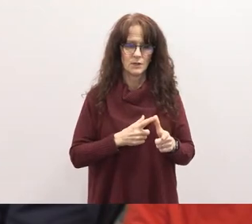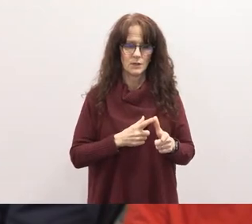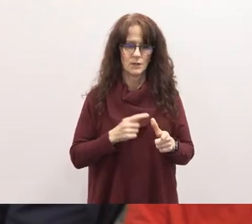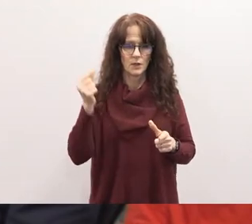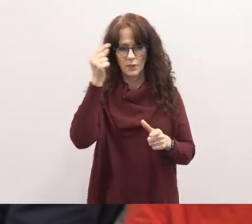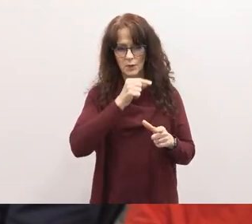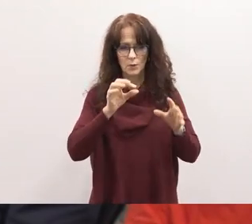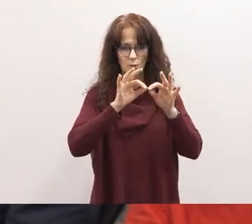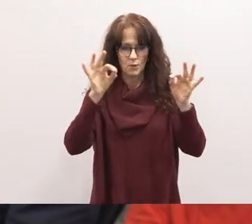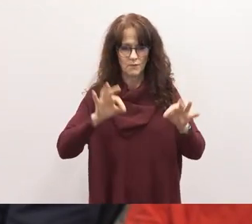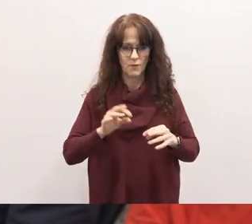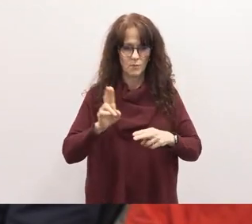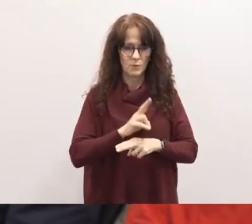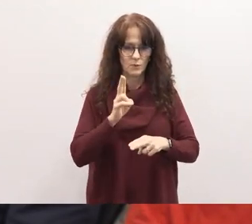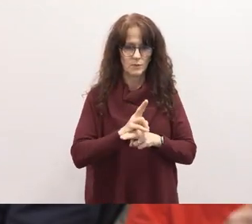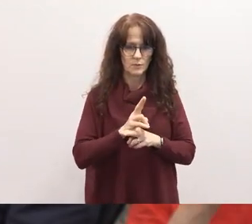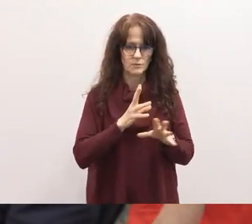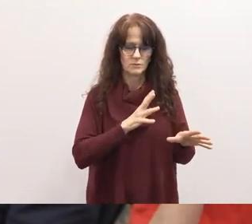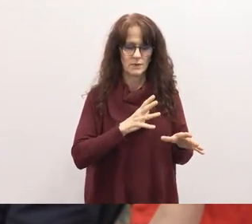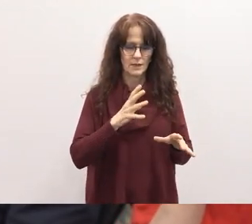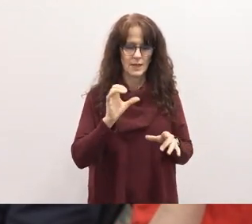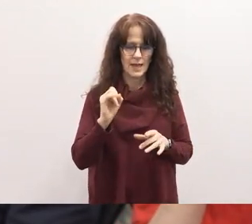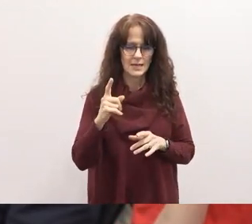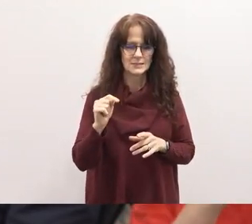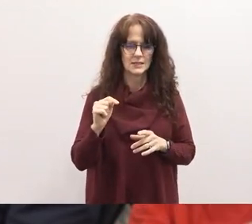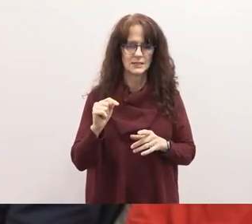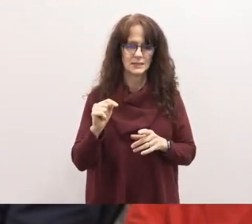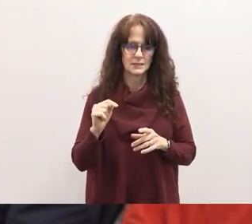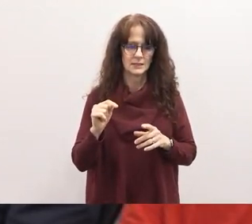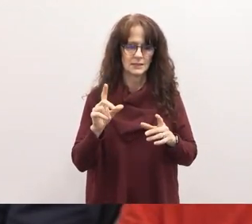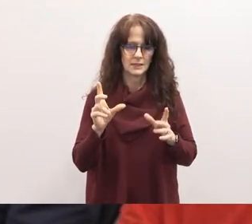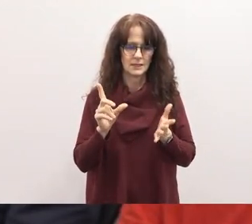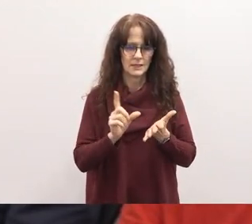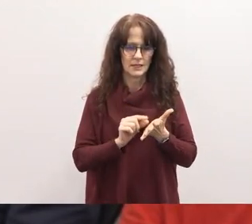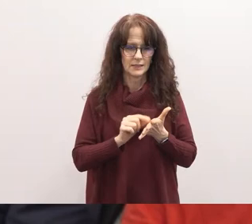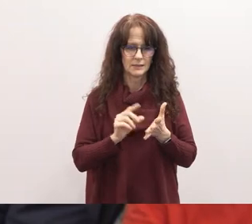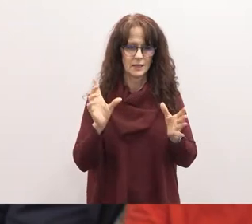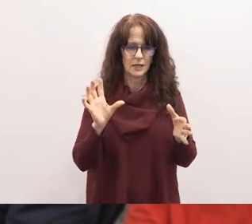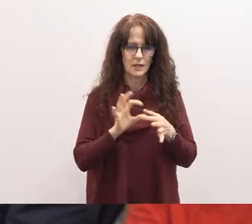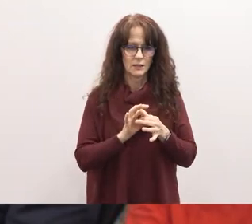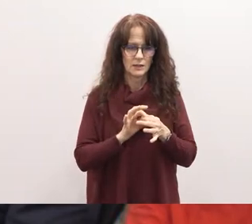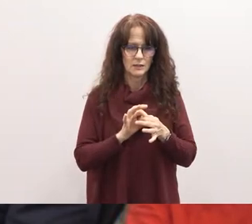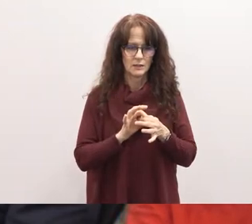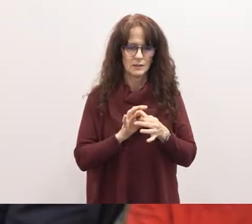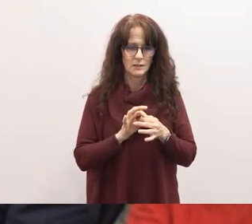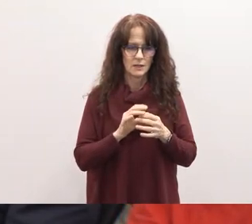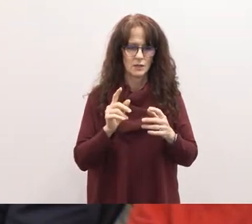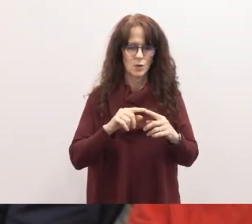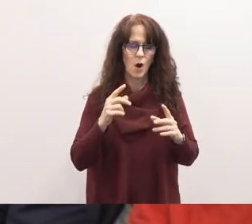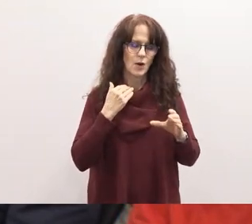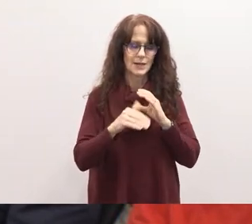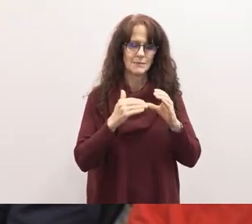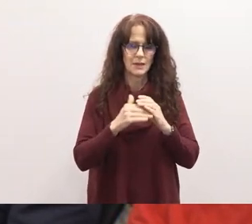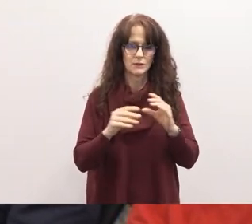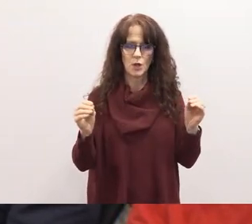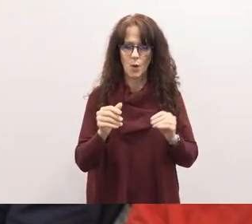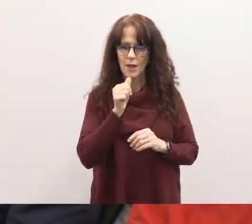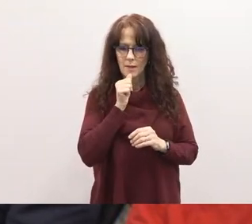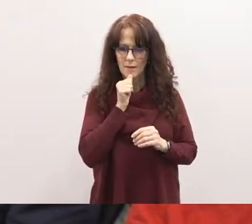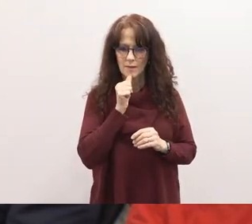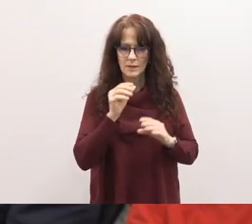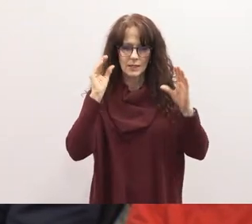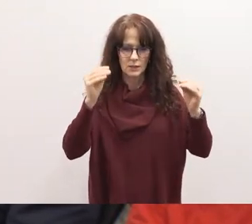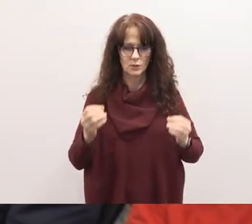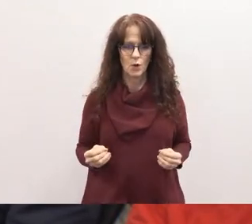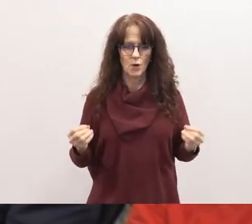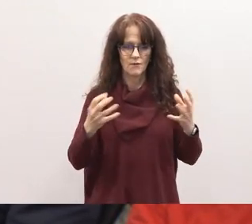Google Forms that are used as exit tickets are linked to our district emails, which provide no anonymity. Consequently, teachers are